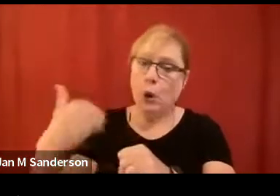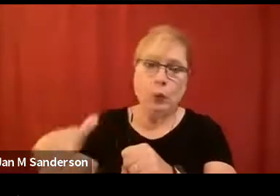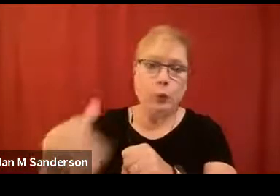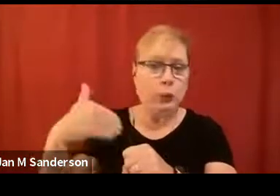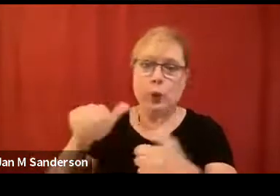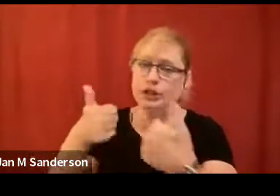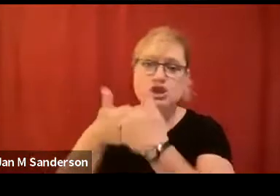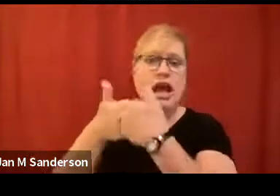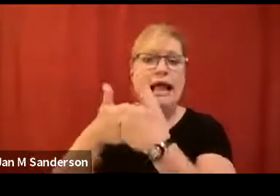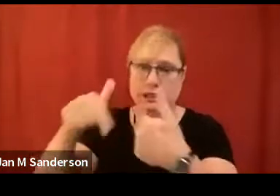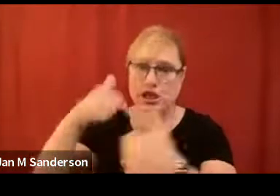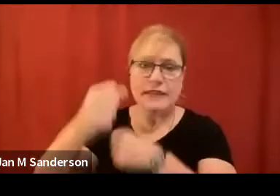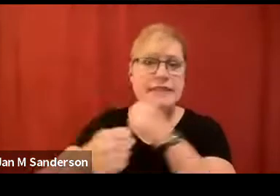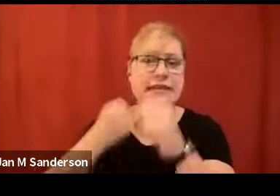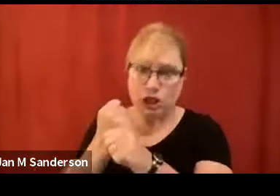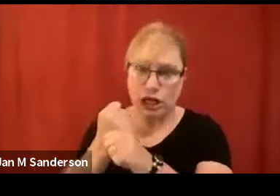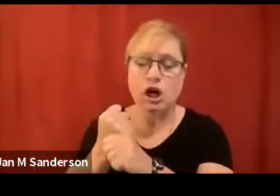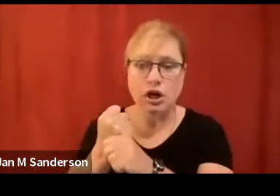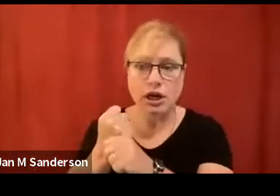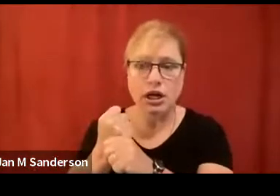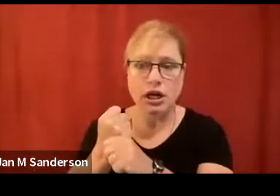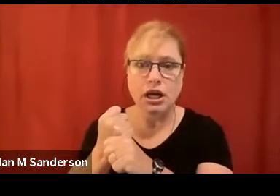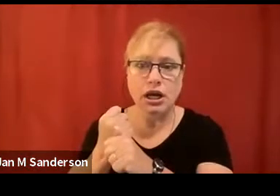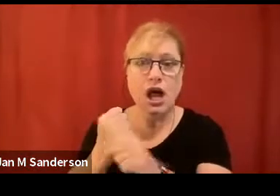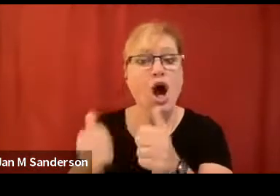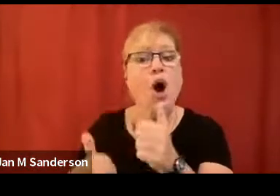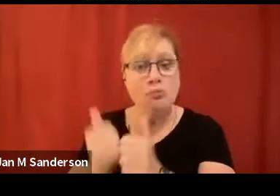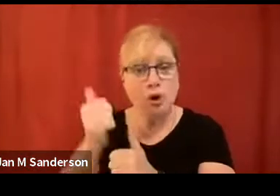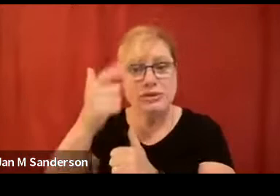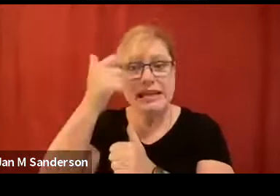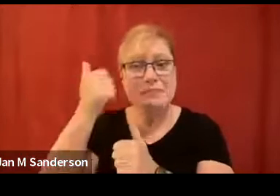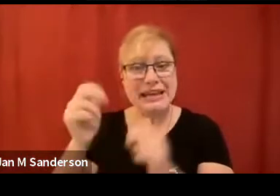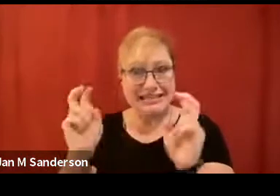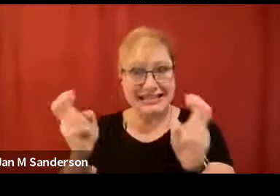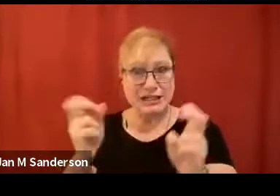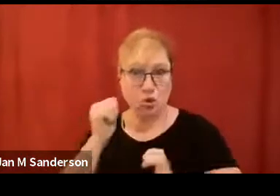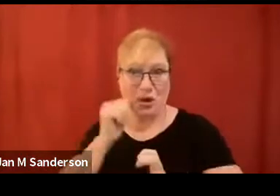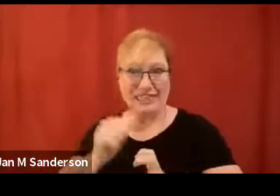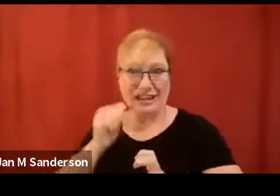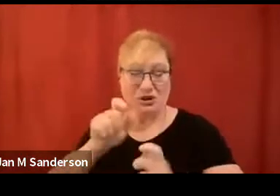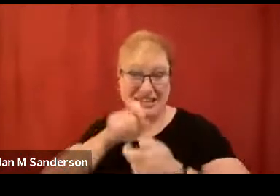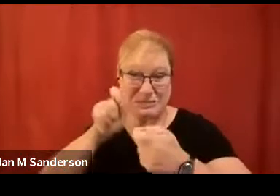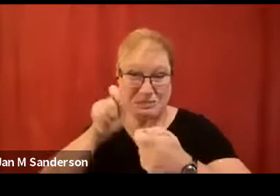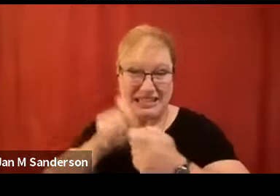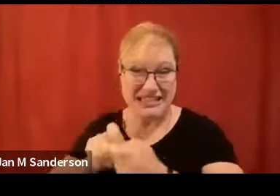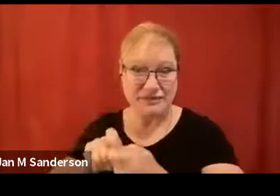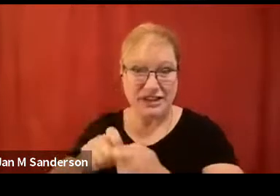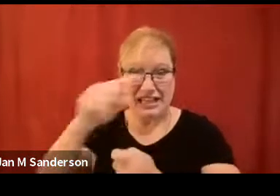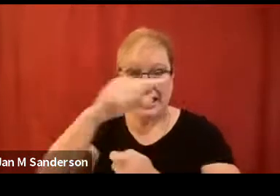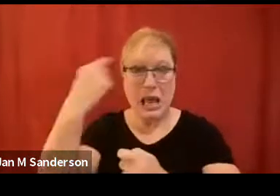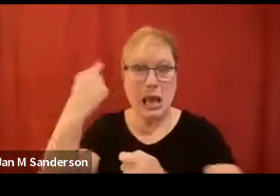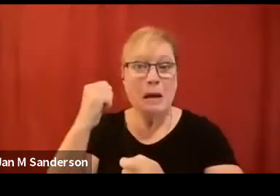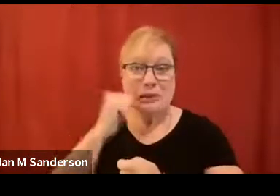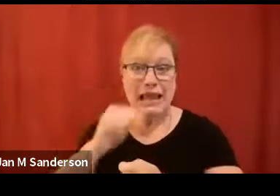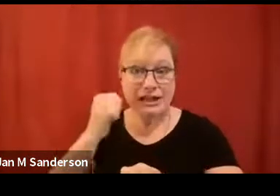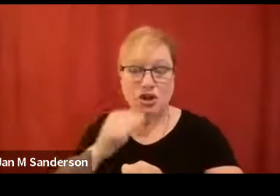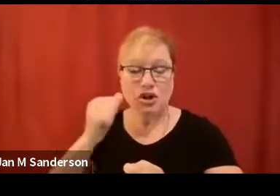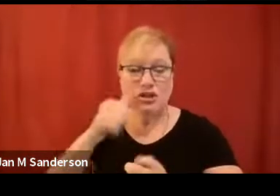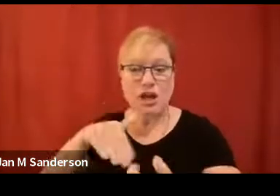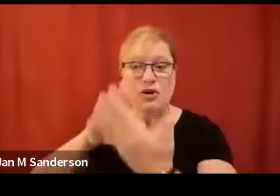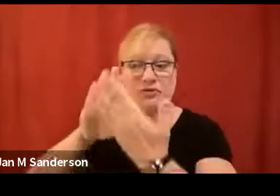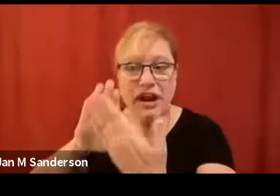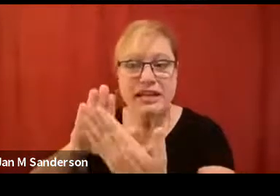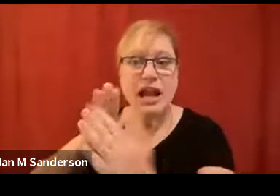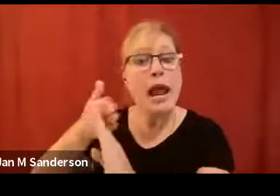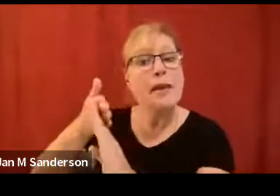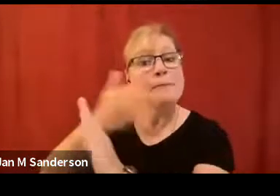challenge, mainly because the issues that girls, specifically Black girls that I work with, were facing prior to